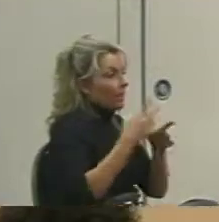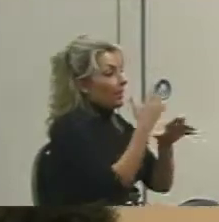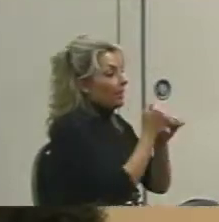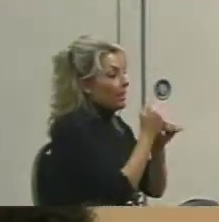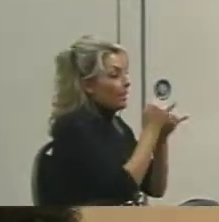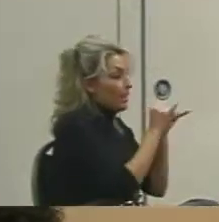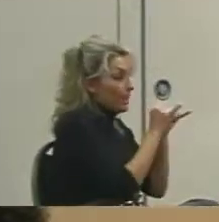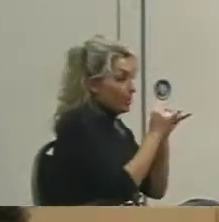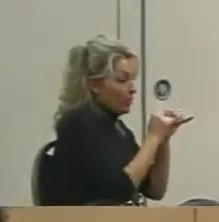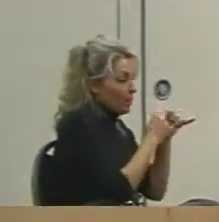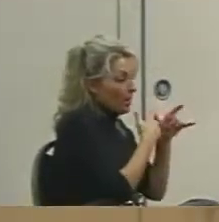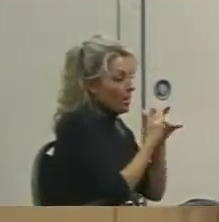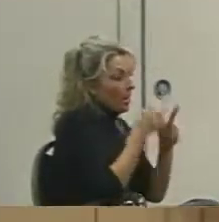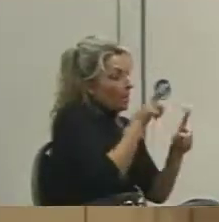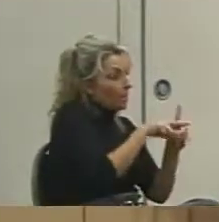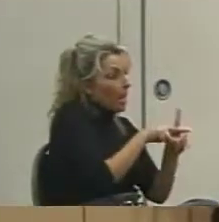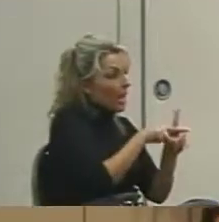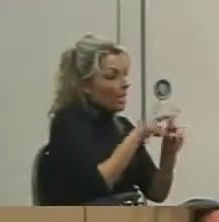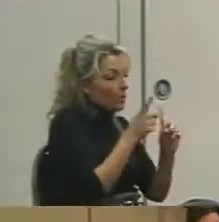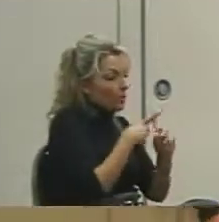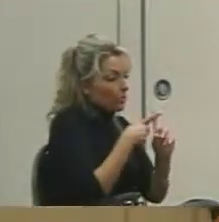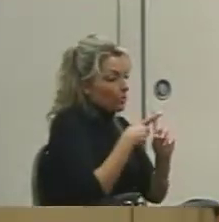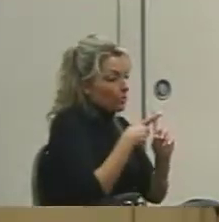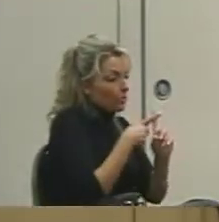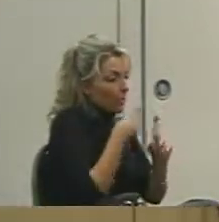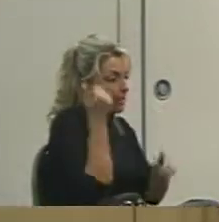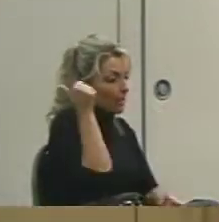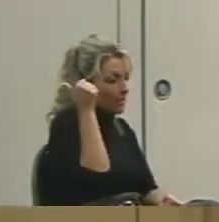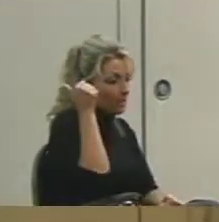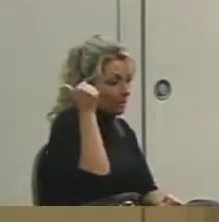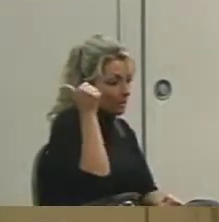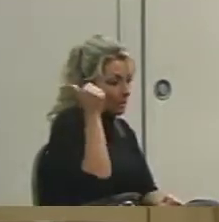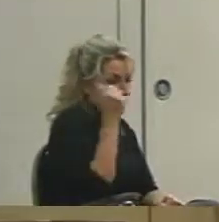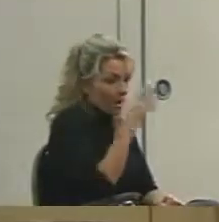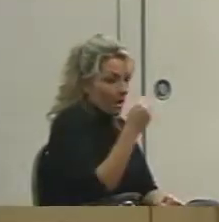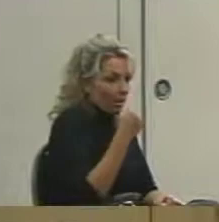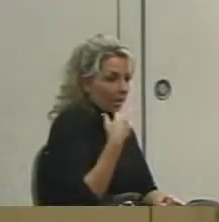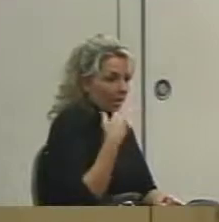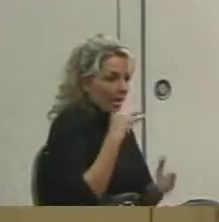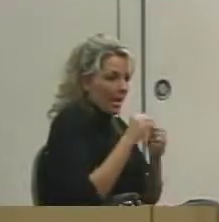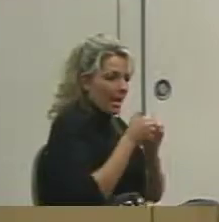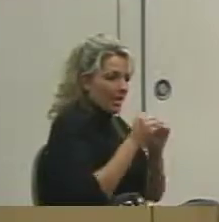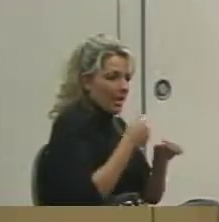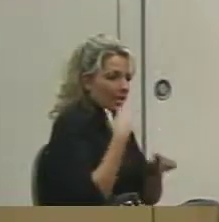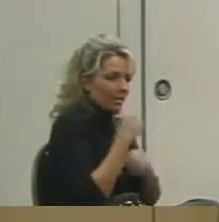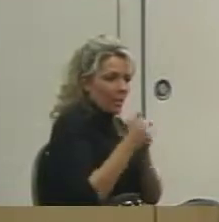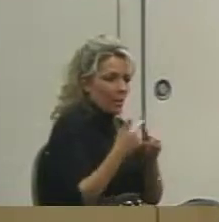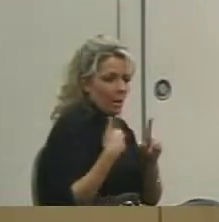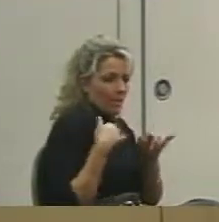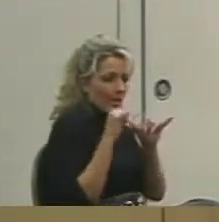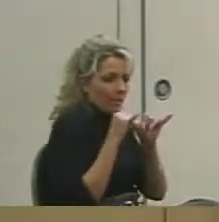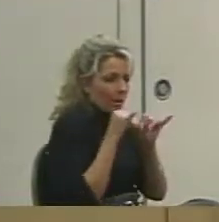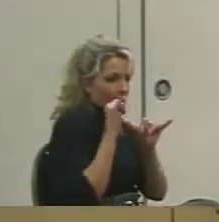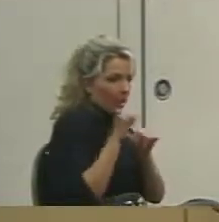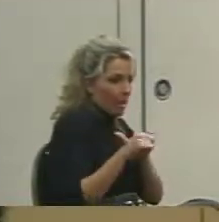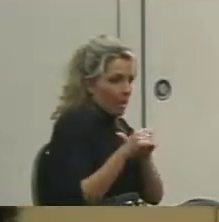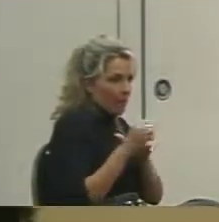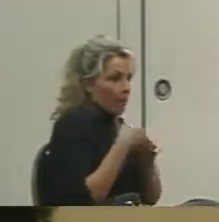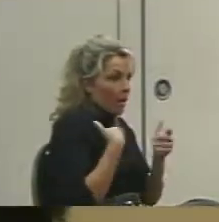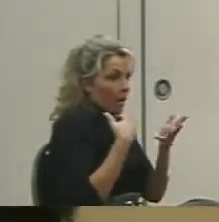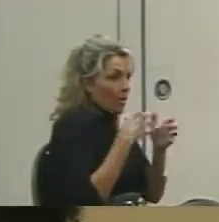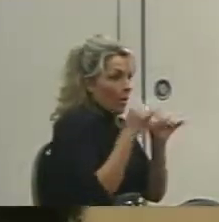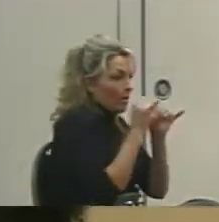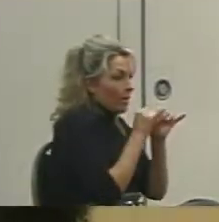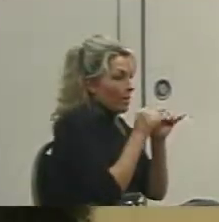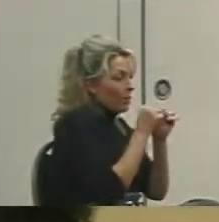measurement and apply it to this. And say, how can I say when I'm going to measure that? So I want to measure it under